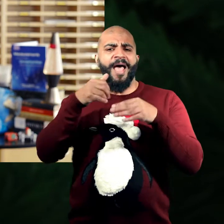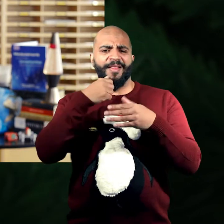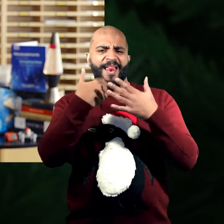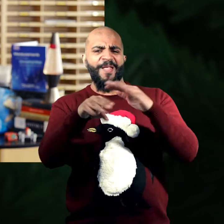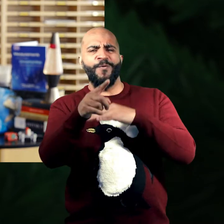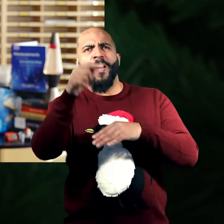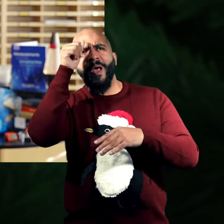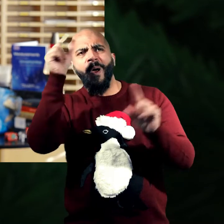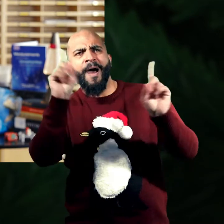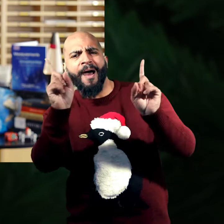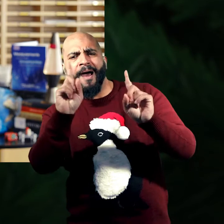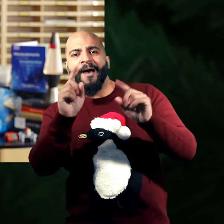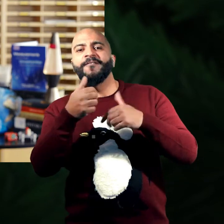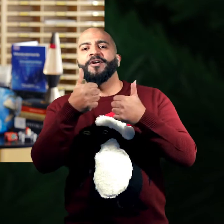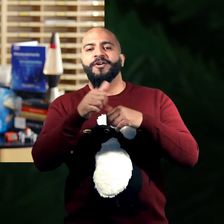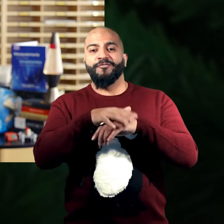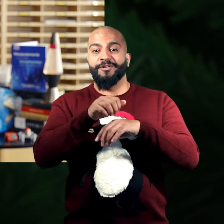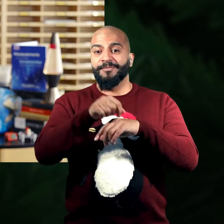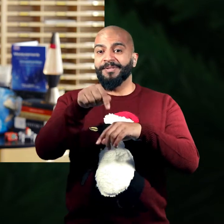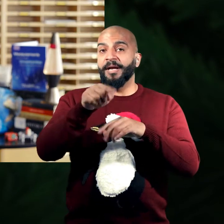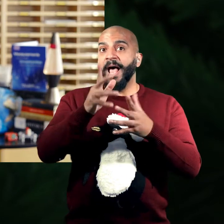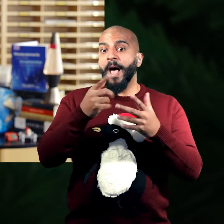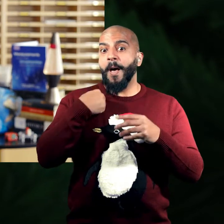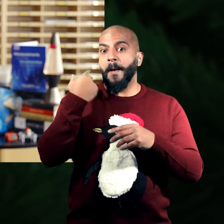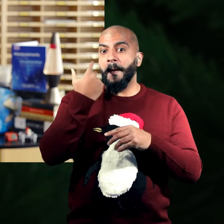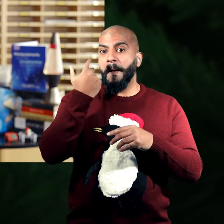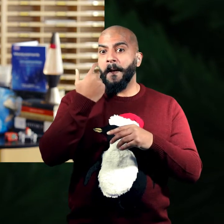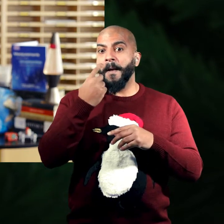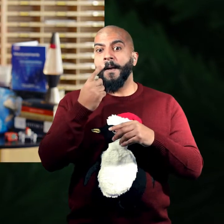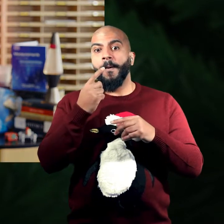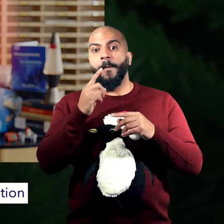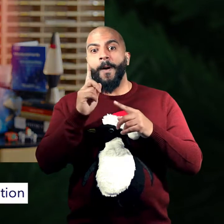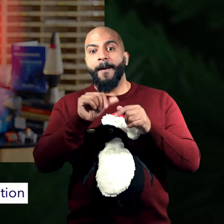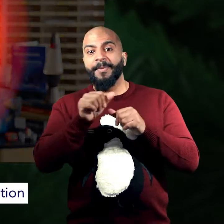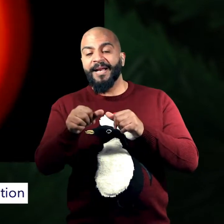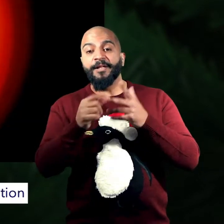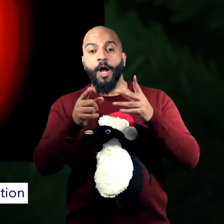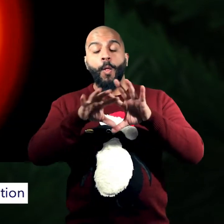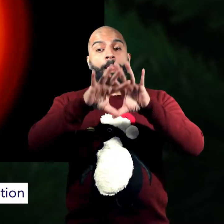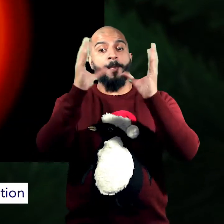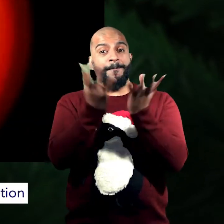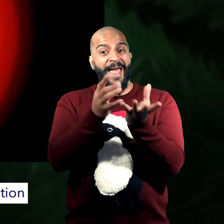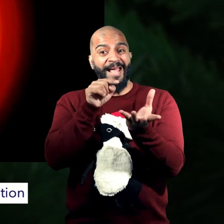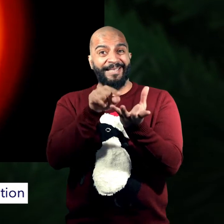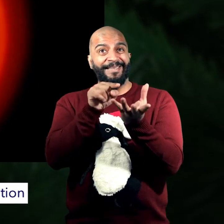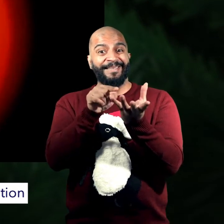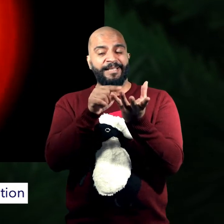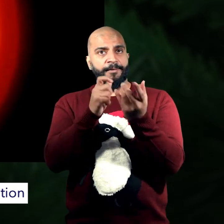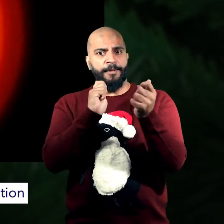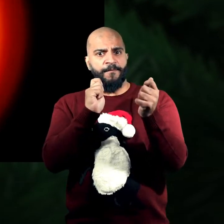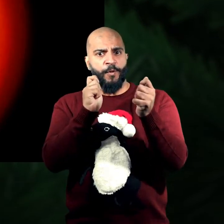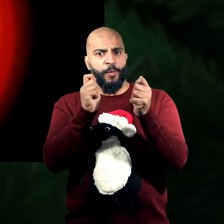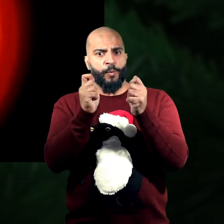to leave you without knowing over Christmas. So, what happens next? The planets undergo this whole stage